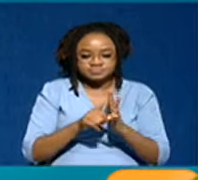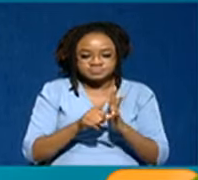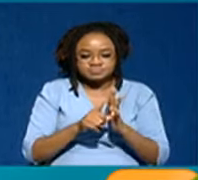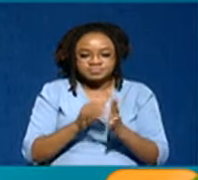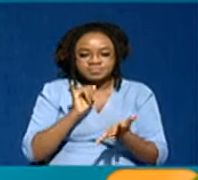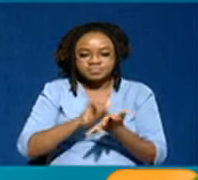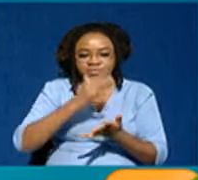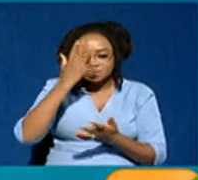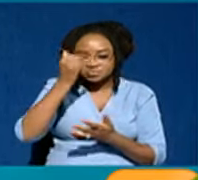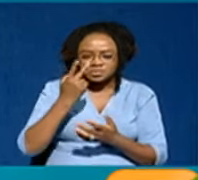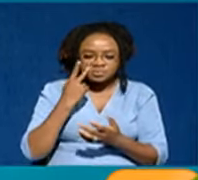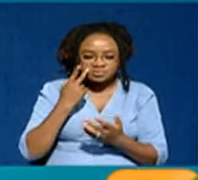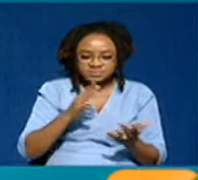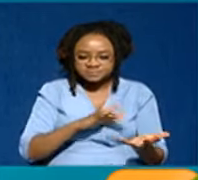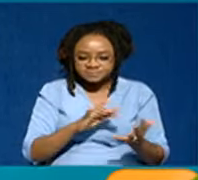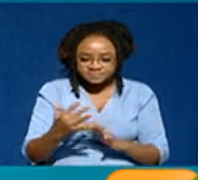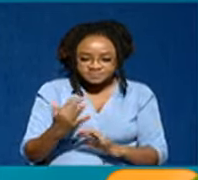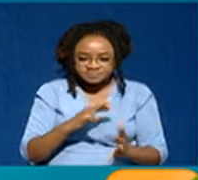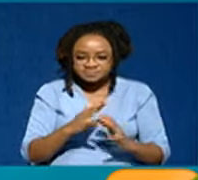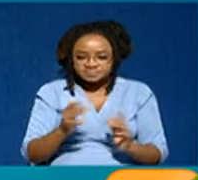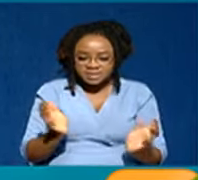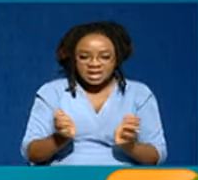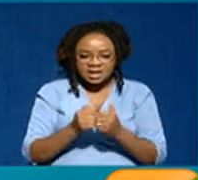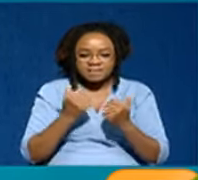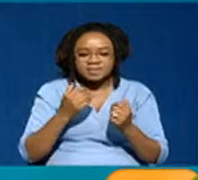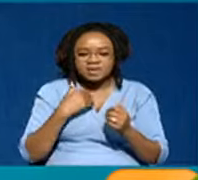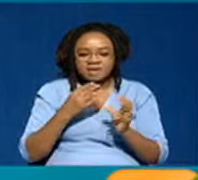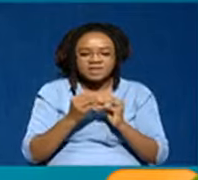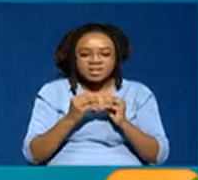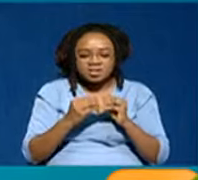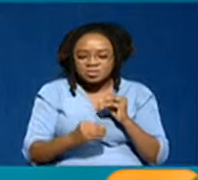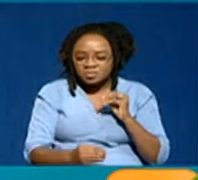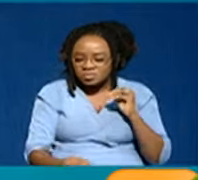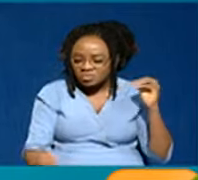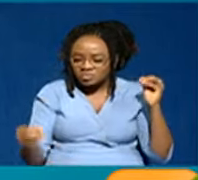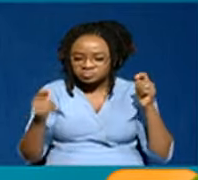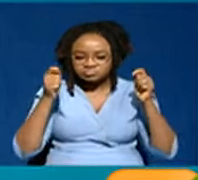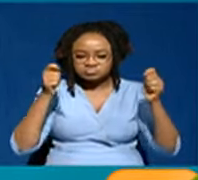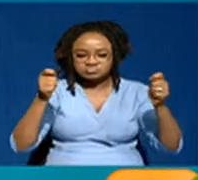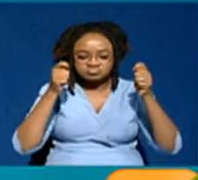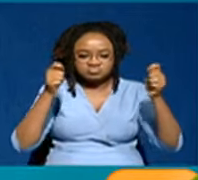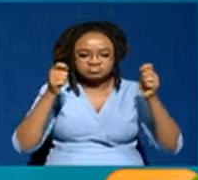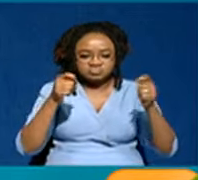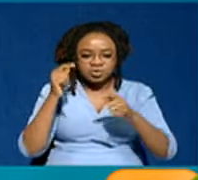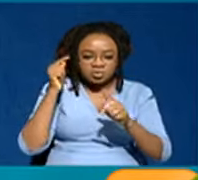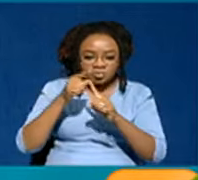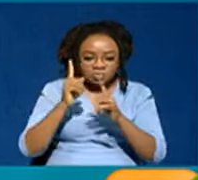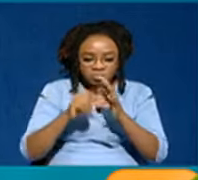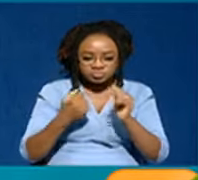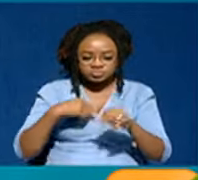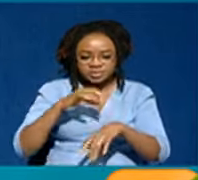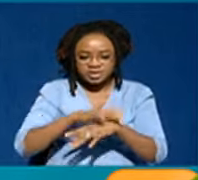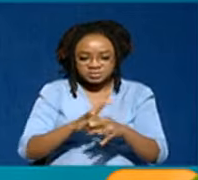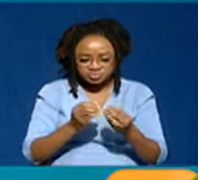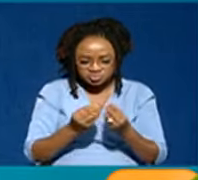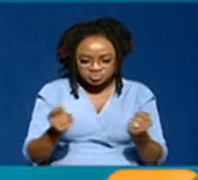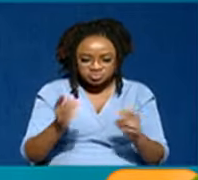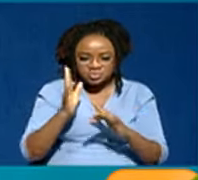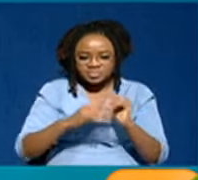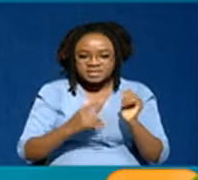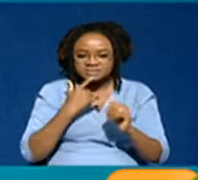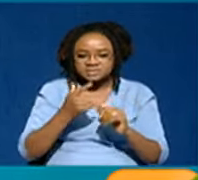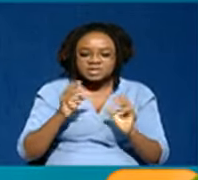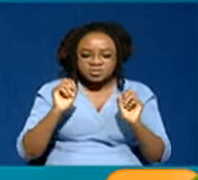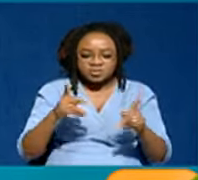why sometimes you end up having a prolonged strike so that you can get the result at hand, rather than saying, okay, let's give a